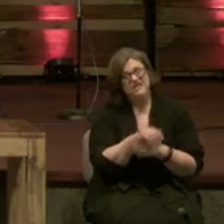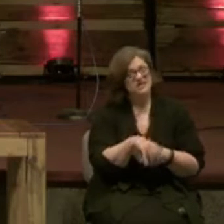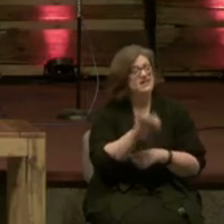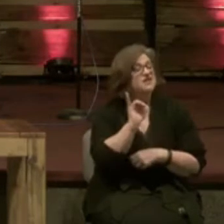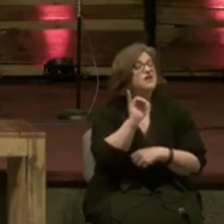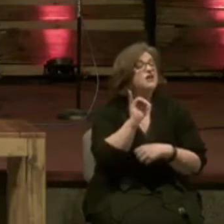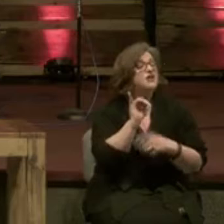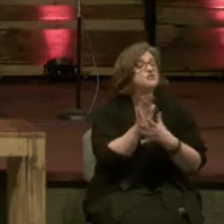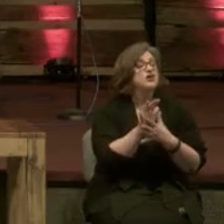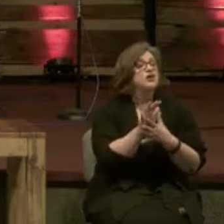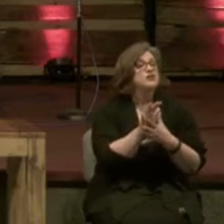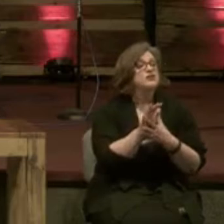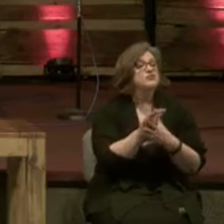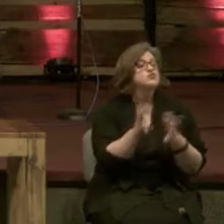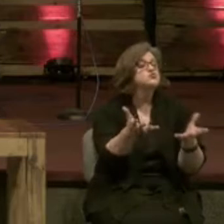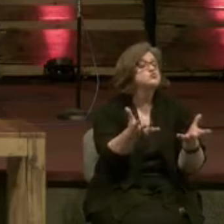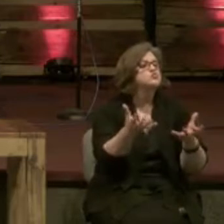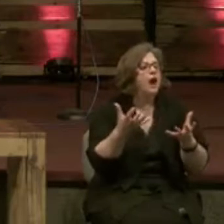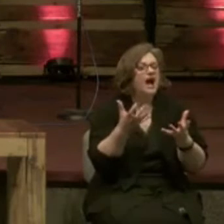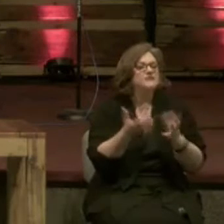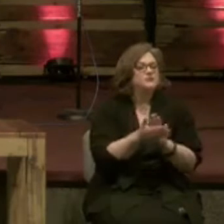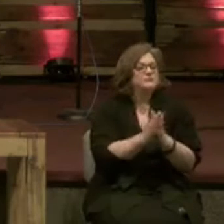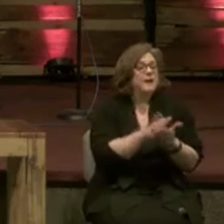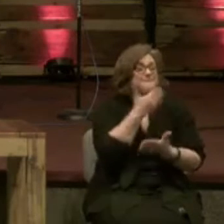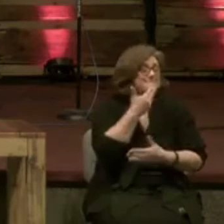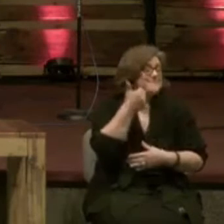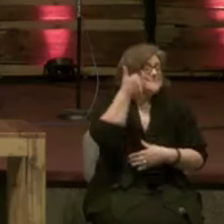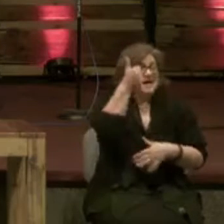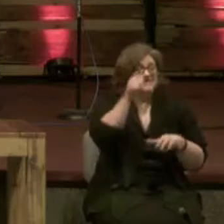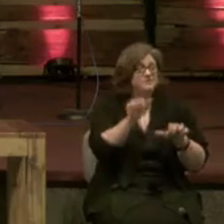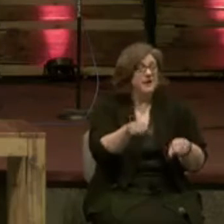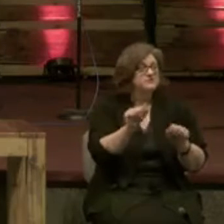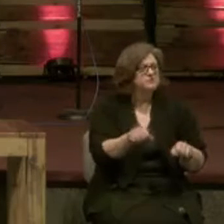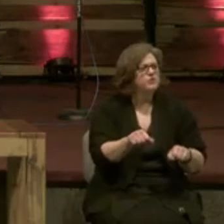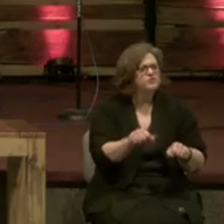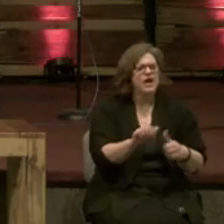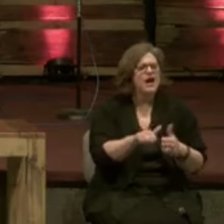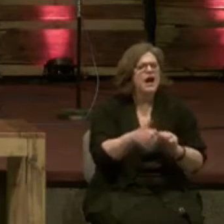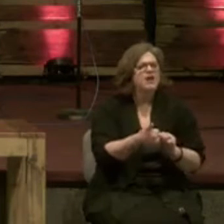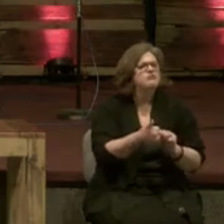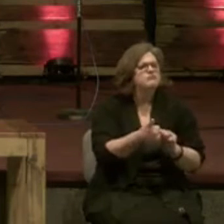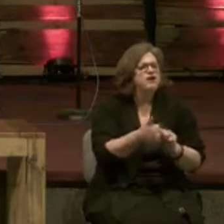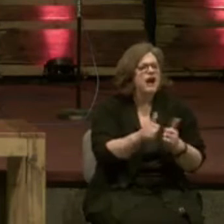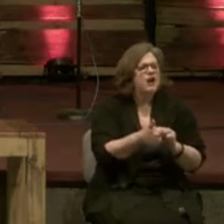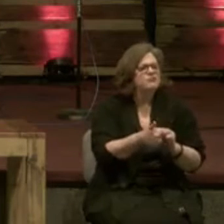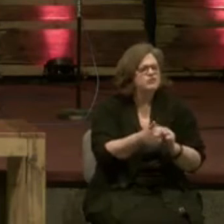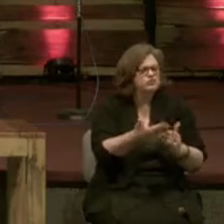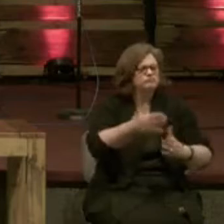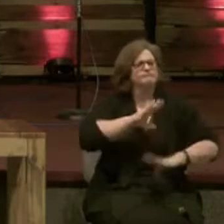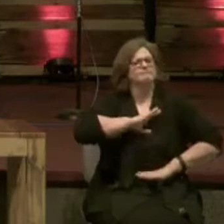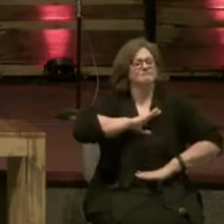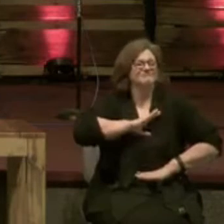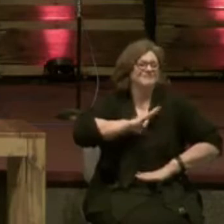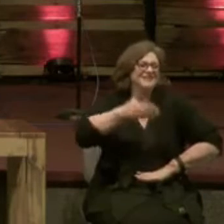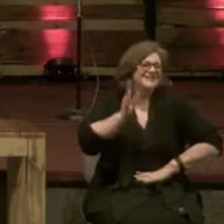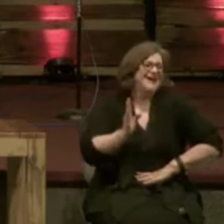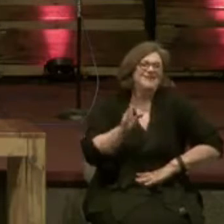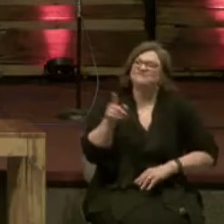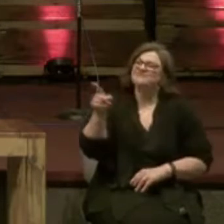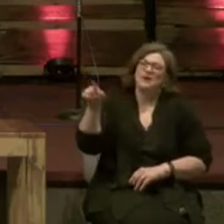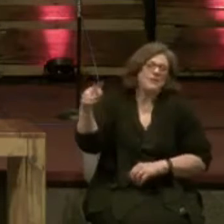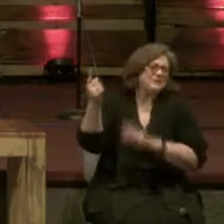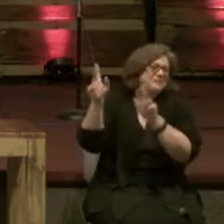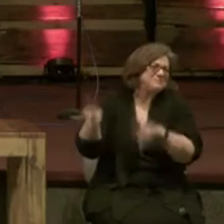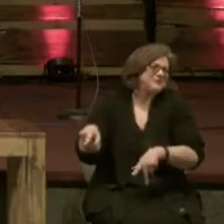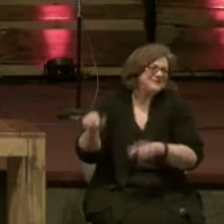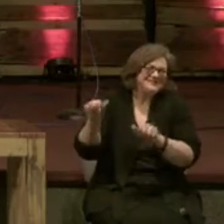God. Yet we look to all sorts of other things to try to satisfy that desire that only God can meet. And so what happens is